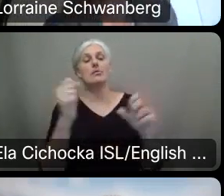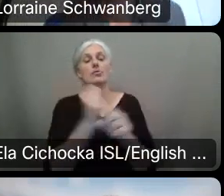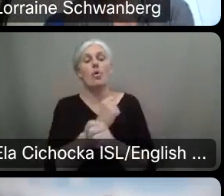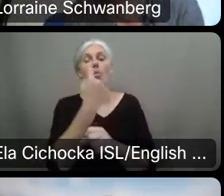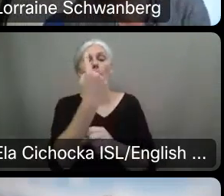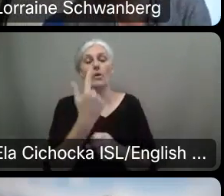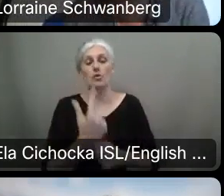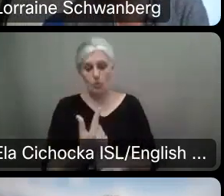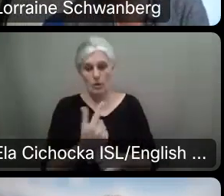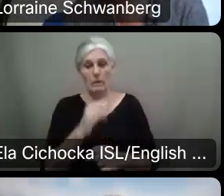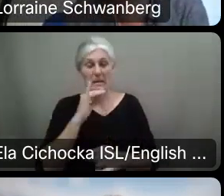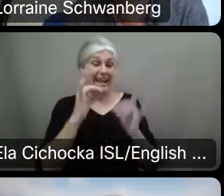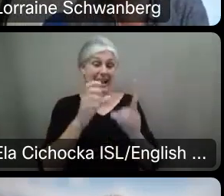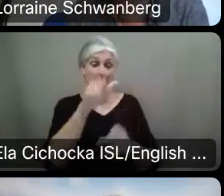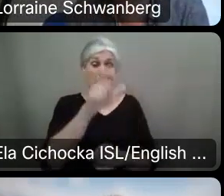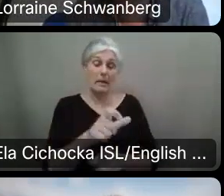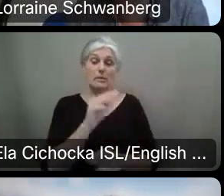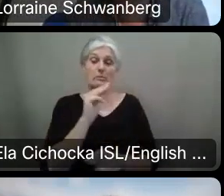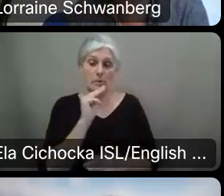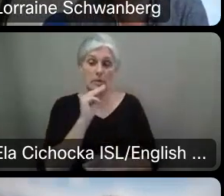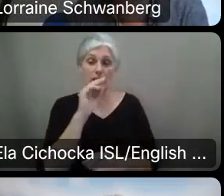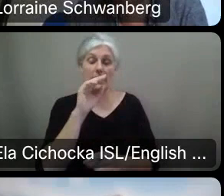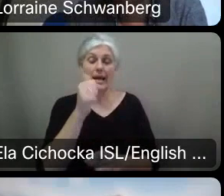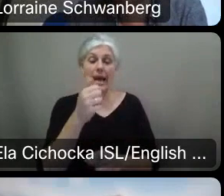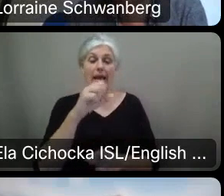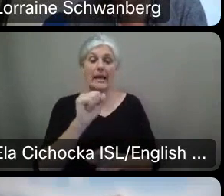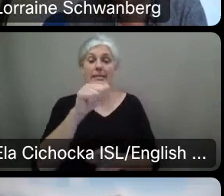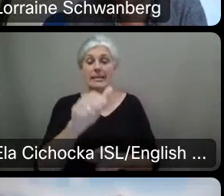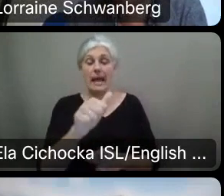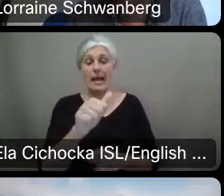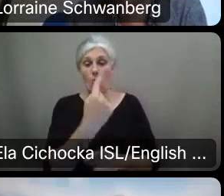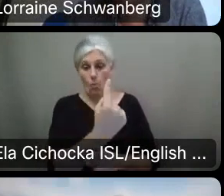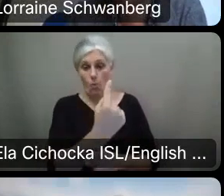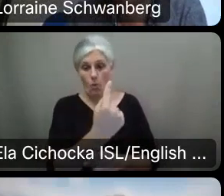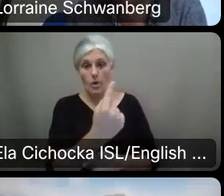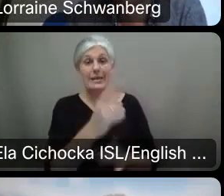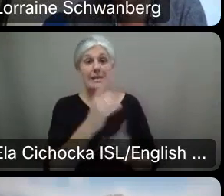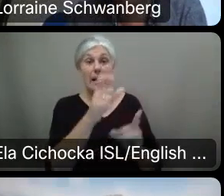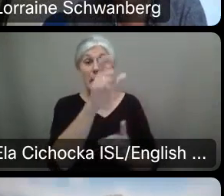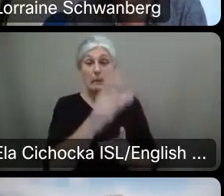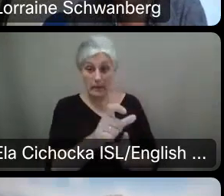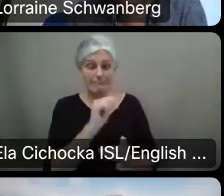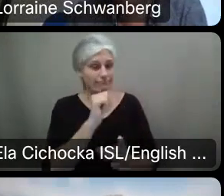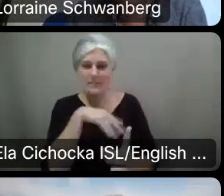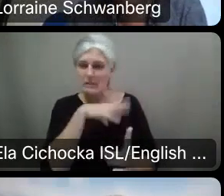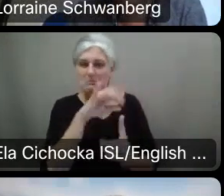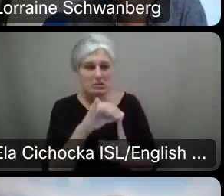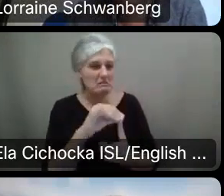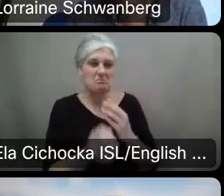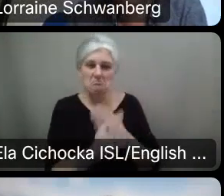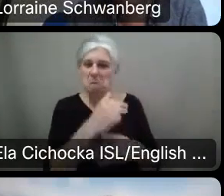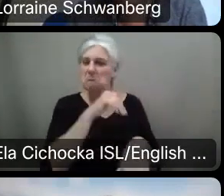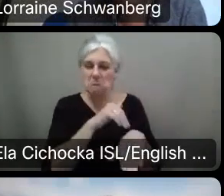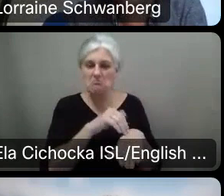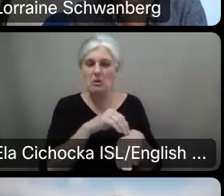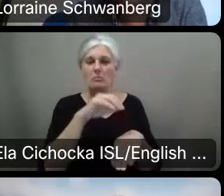essentially healthy patients. ASA 1 is defined as a healthy patient with no particular health issues. ASA